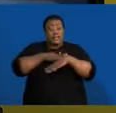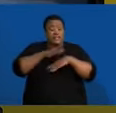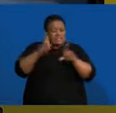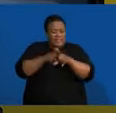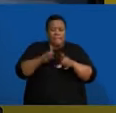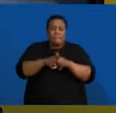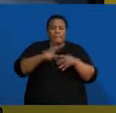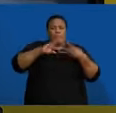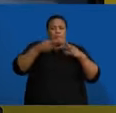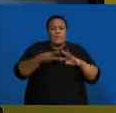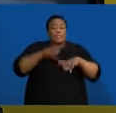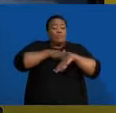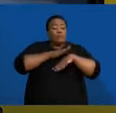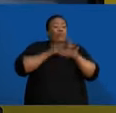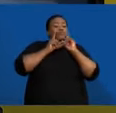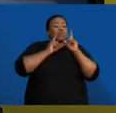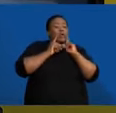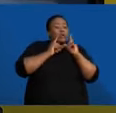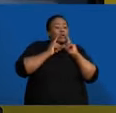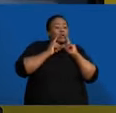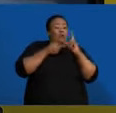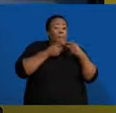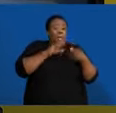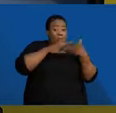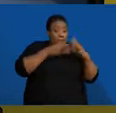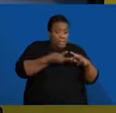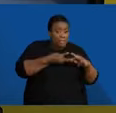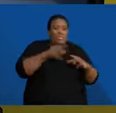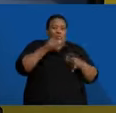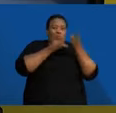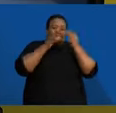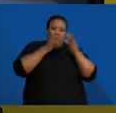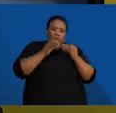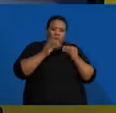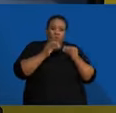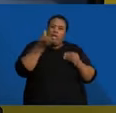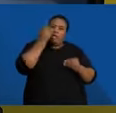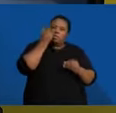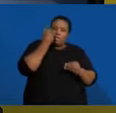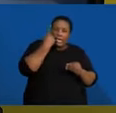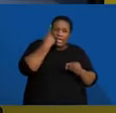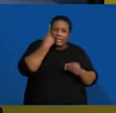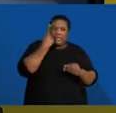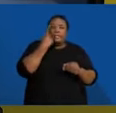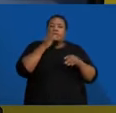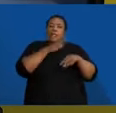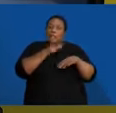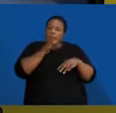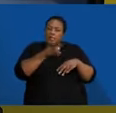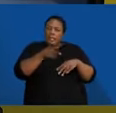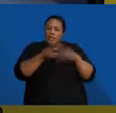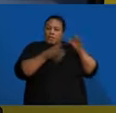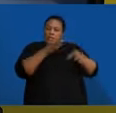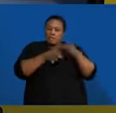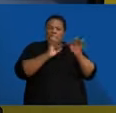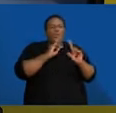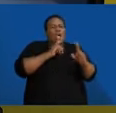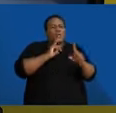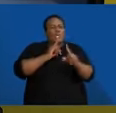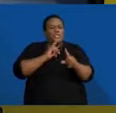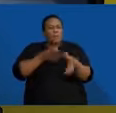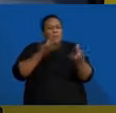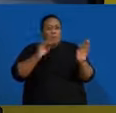maths, the more you will understand what you are doing. The more you explain how you got to an answer, the more you will understand how to